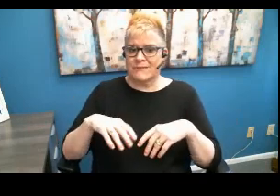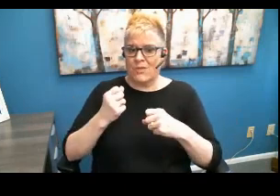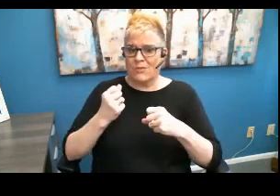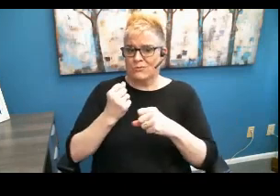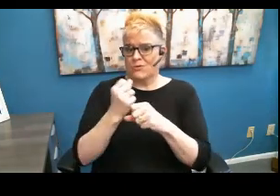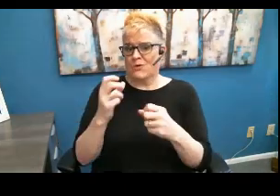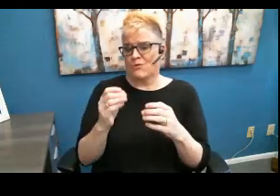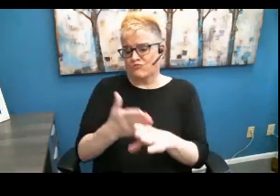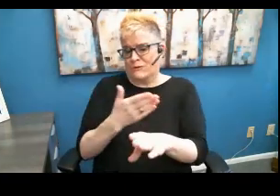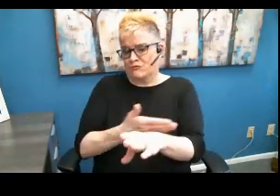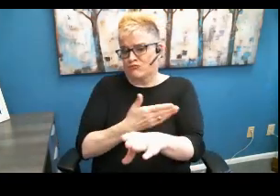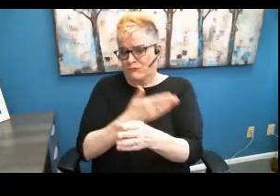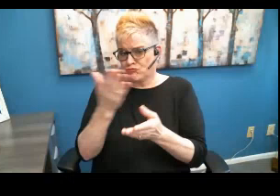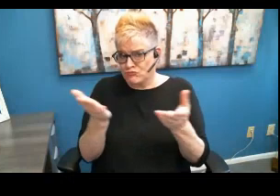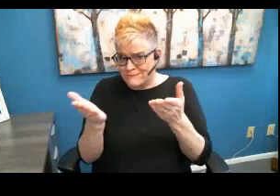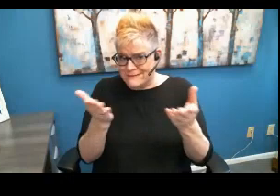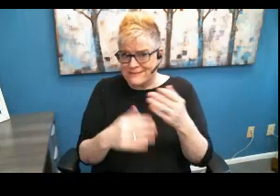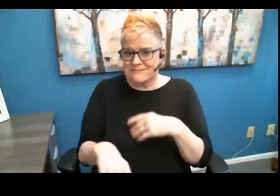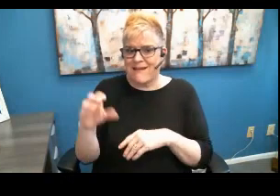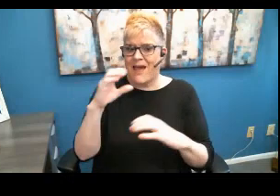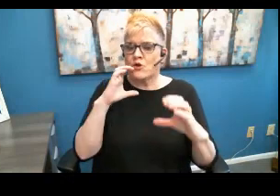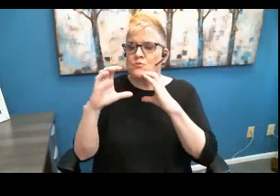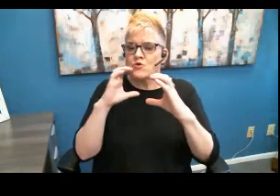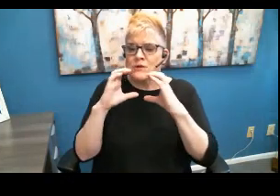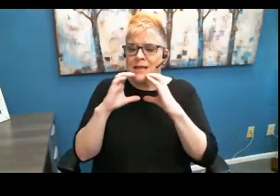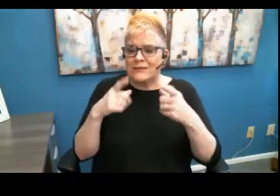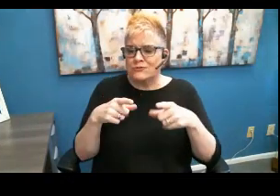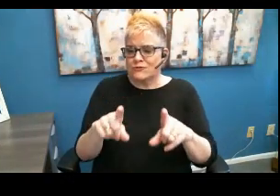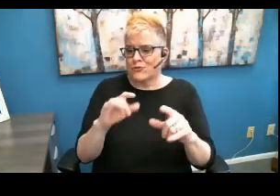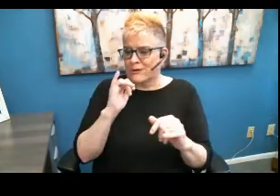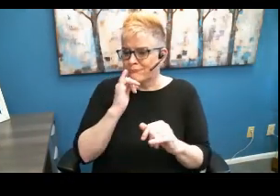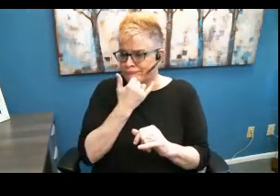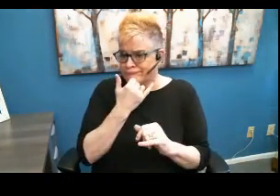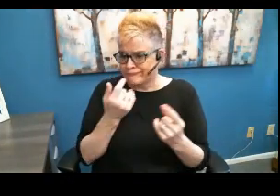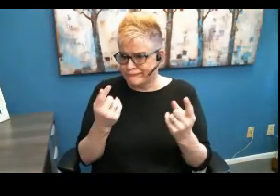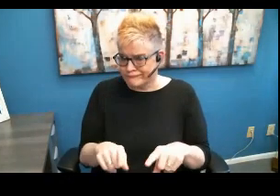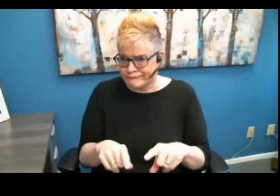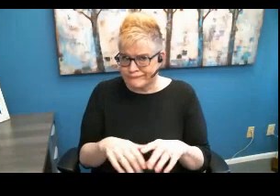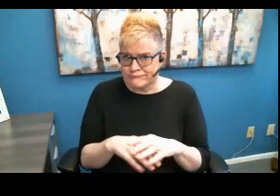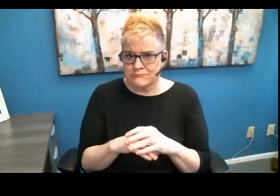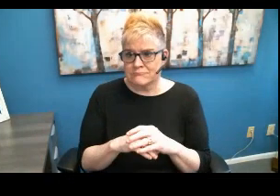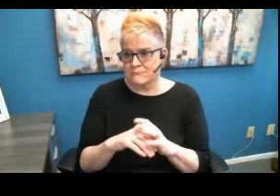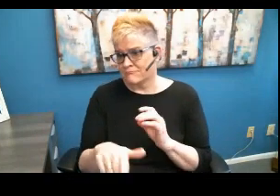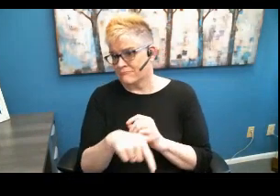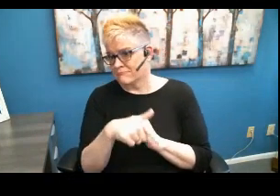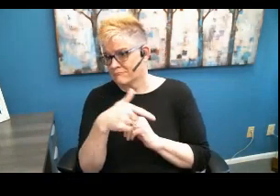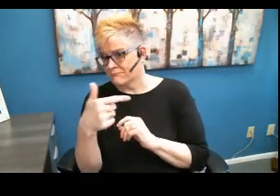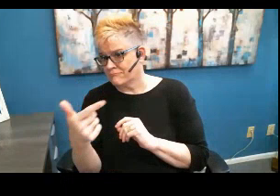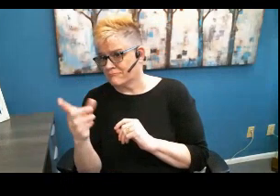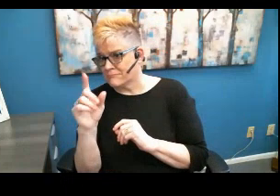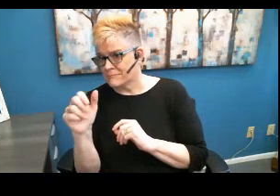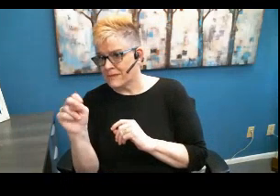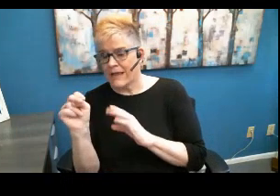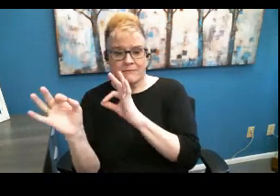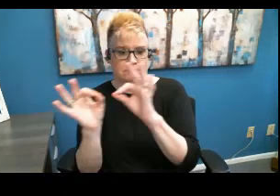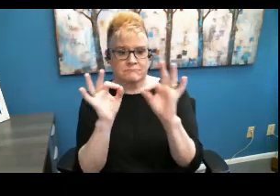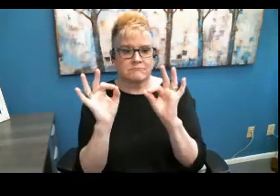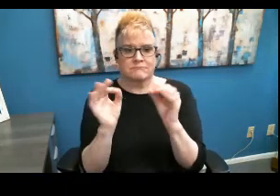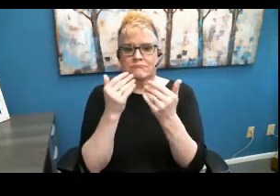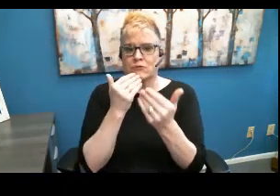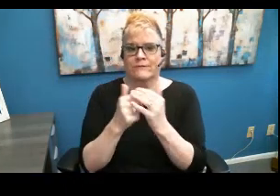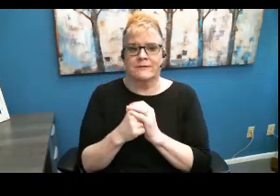of course, communications during an event. So, Dan, if you wouldn't mind, thank